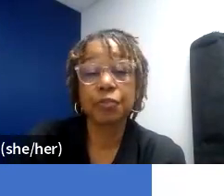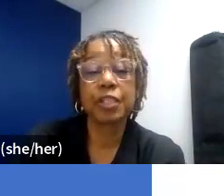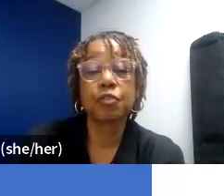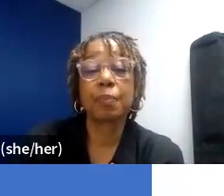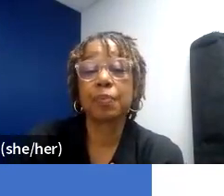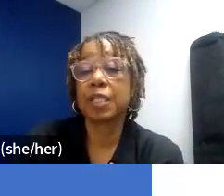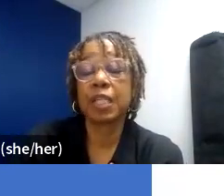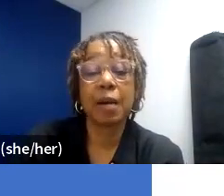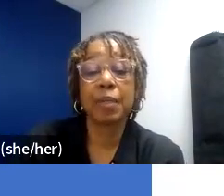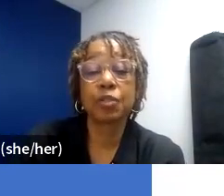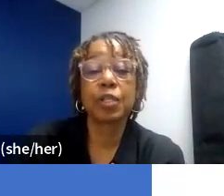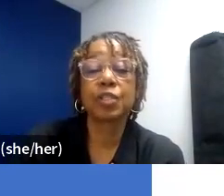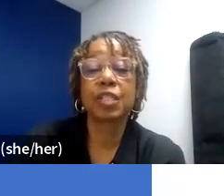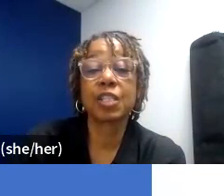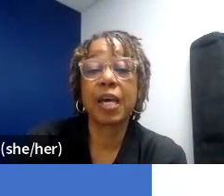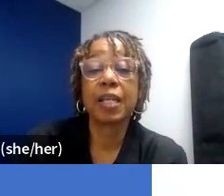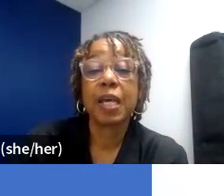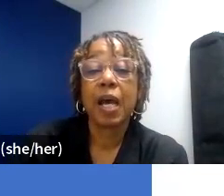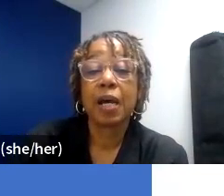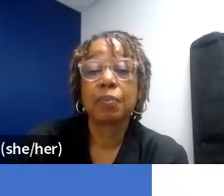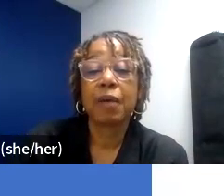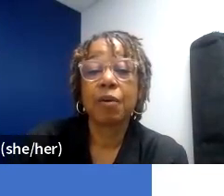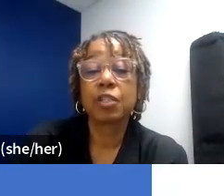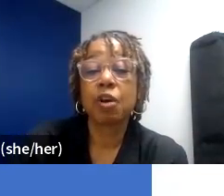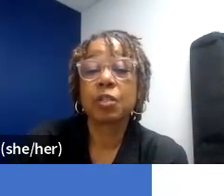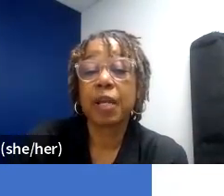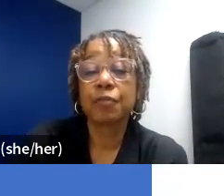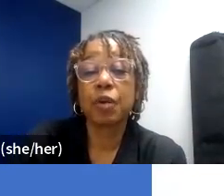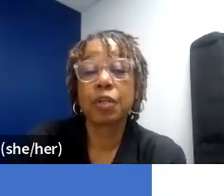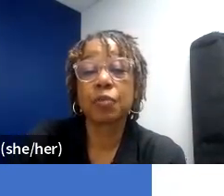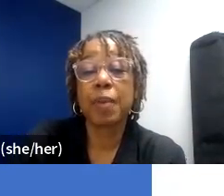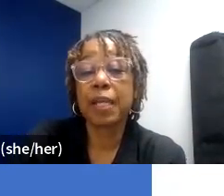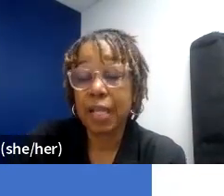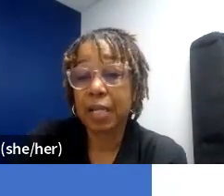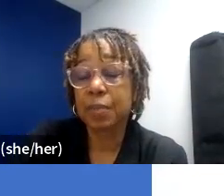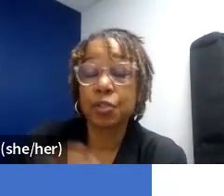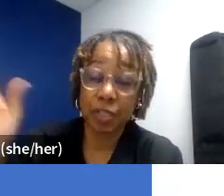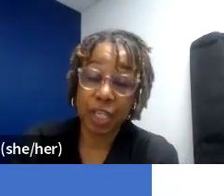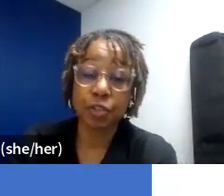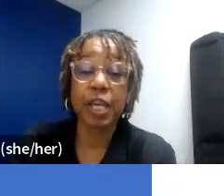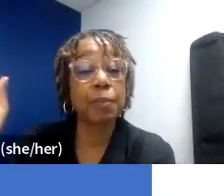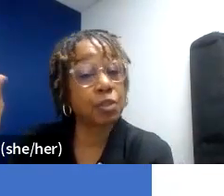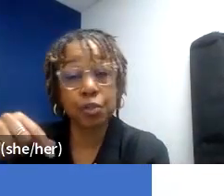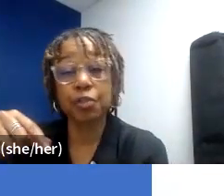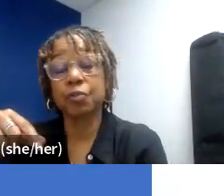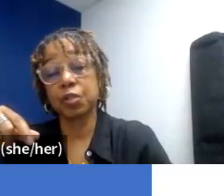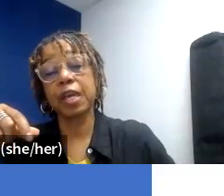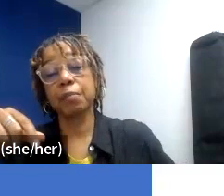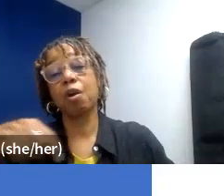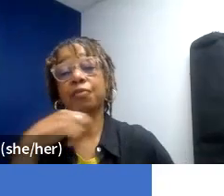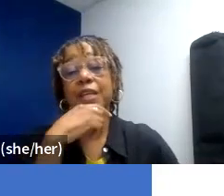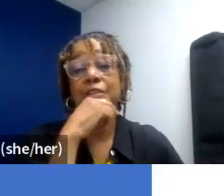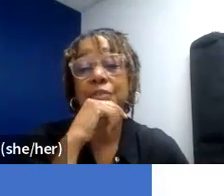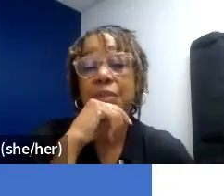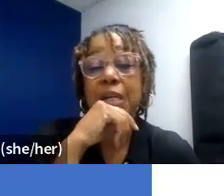please feel free to drop any comments, questions in the chat. I've already talked about, if you want to remain anonymous, you can change your name or turn your